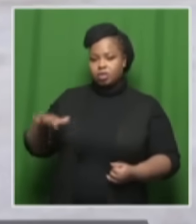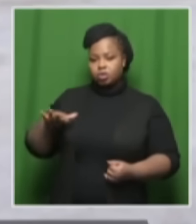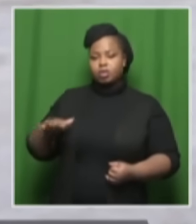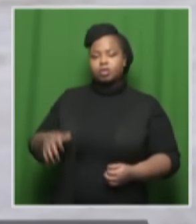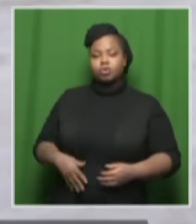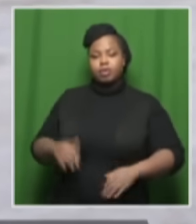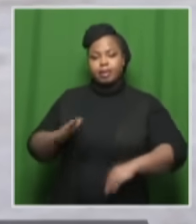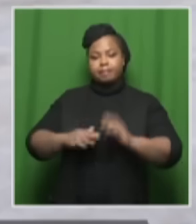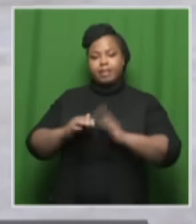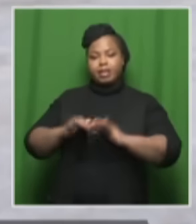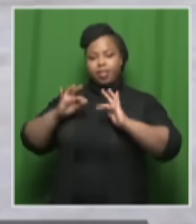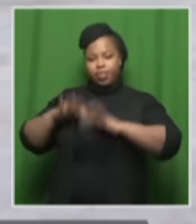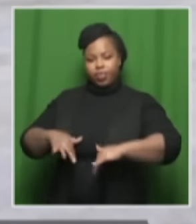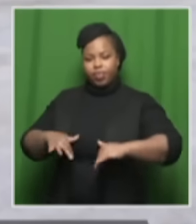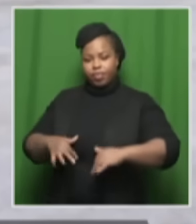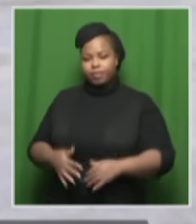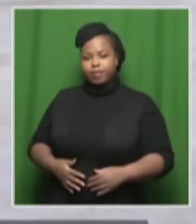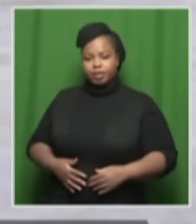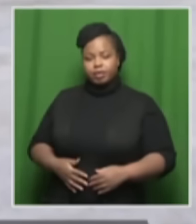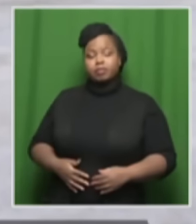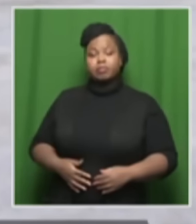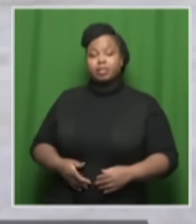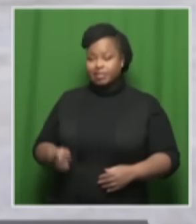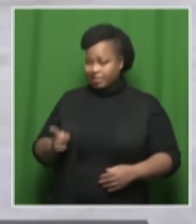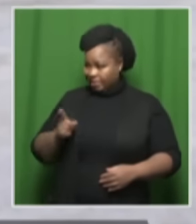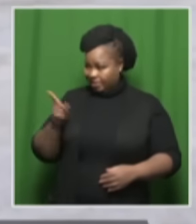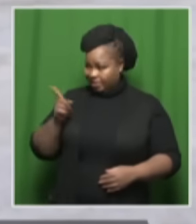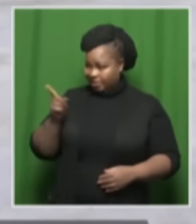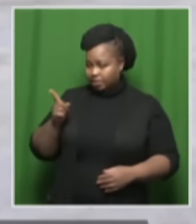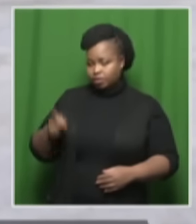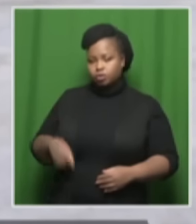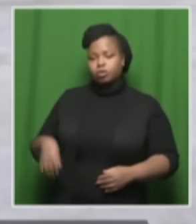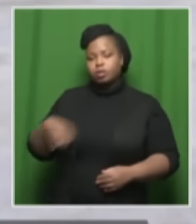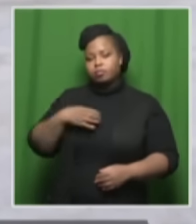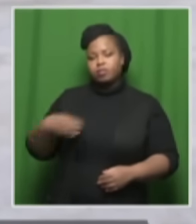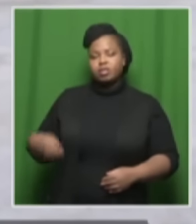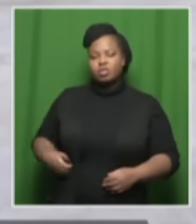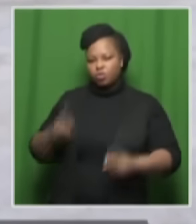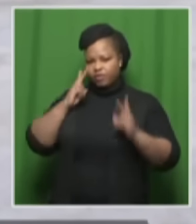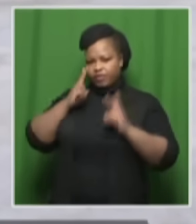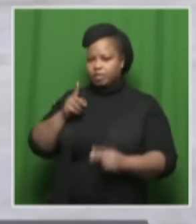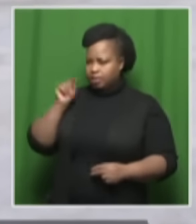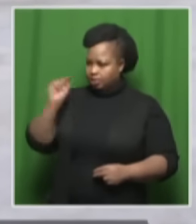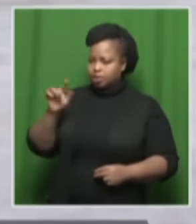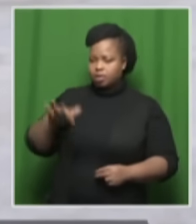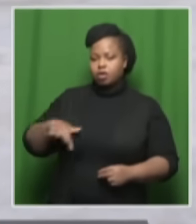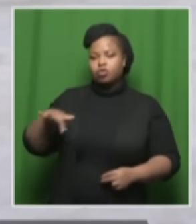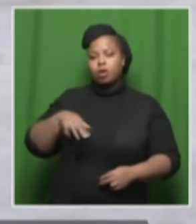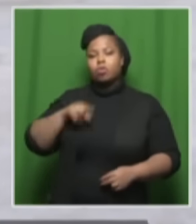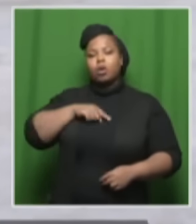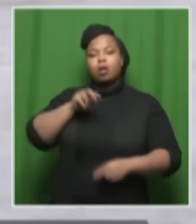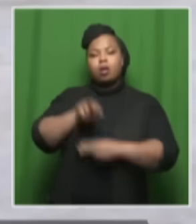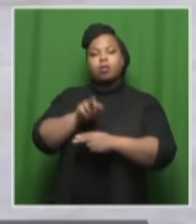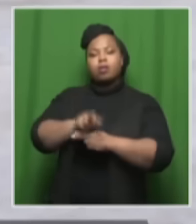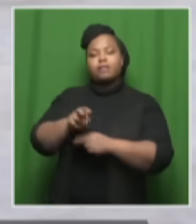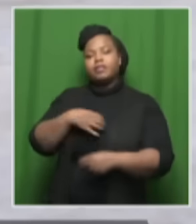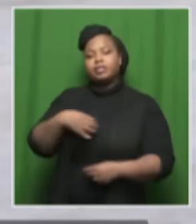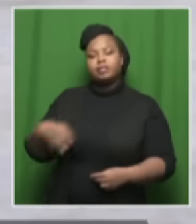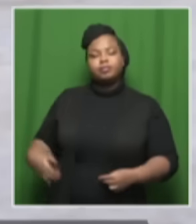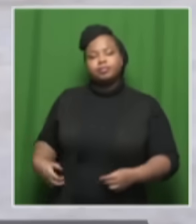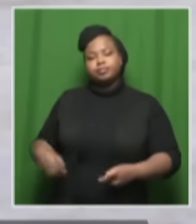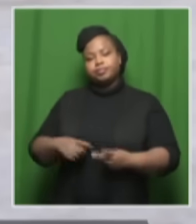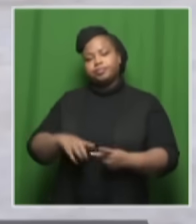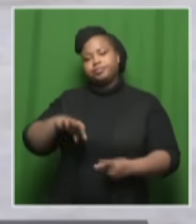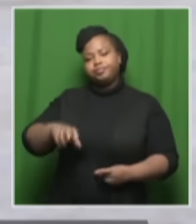building has collapsed, and I think will form a huge part of the president's visit this morning. There's going to be an oversight visit by the president.